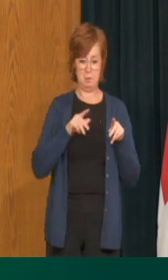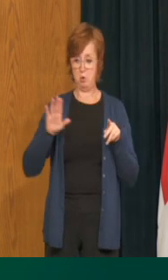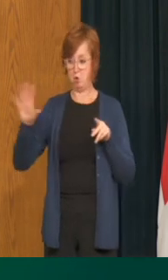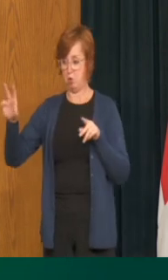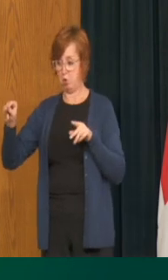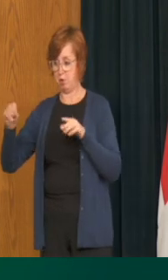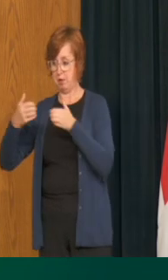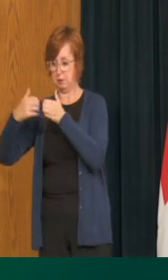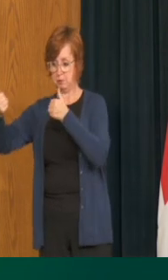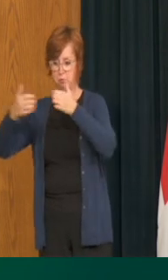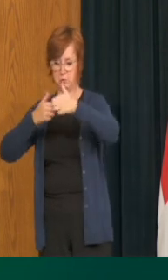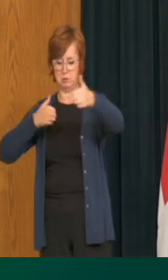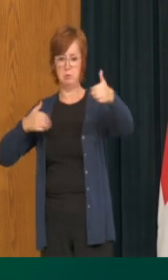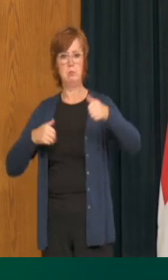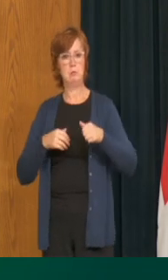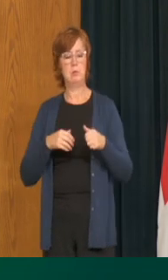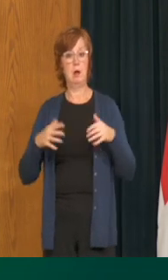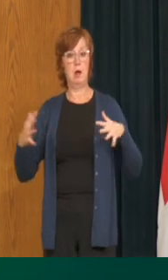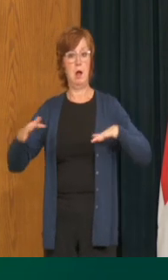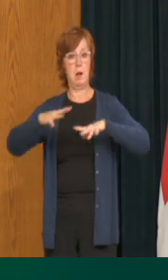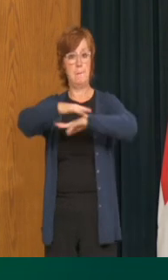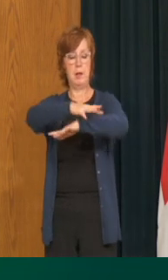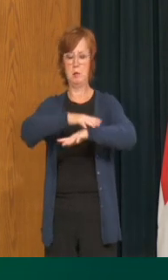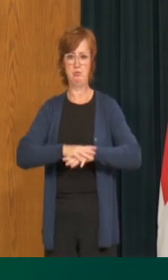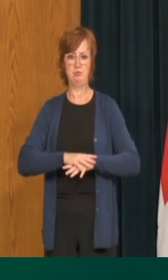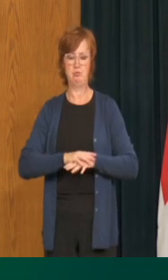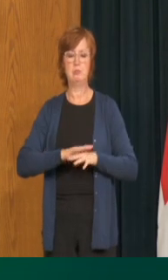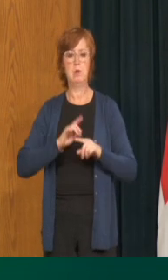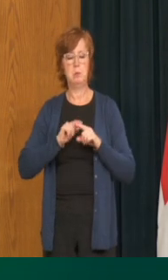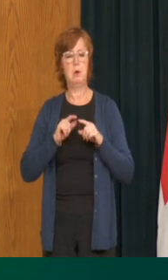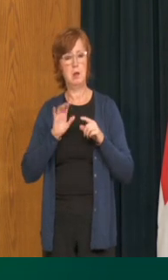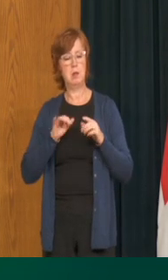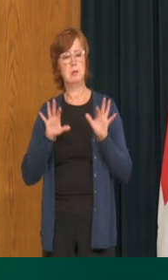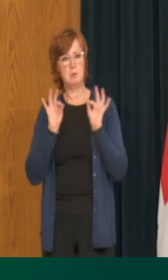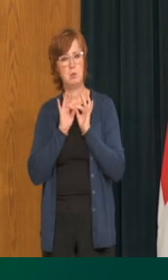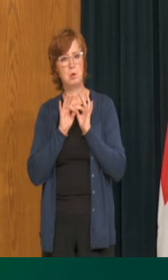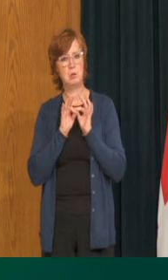principles are going to be key going forwards if there's opportunities to further look at